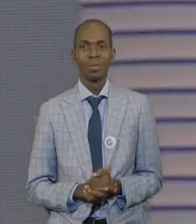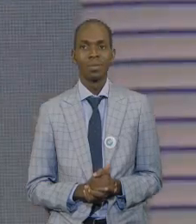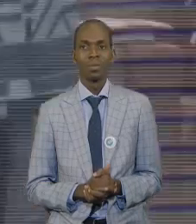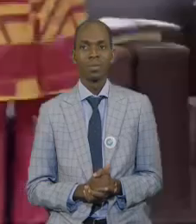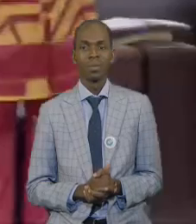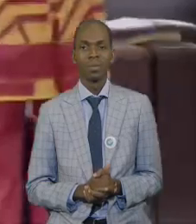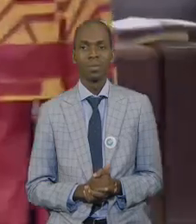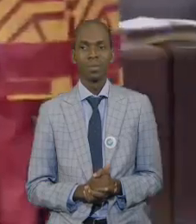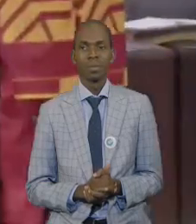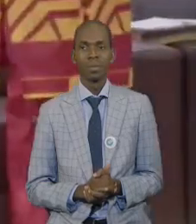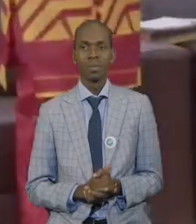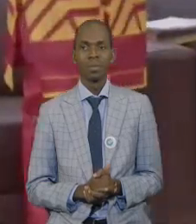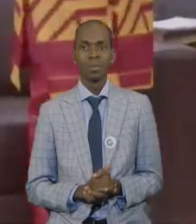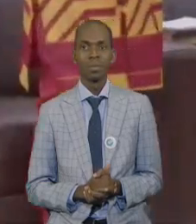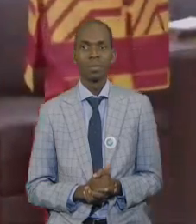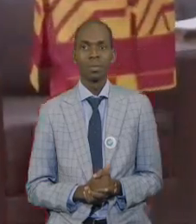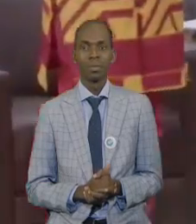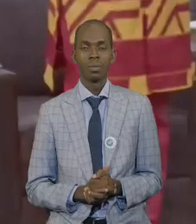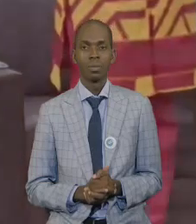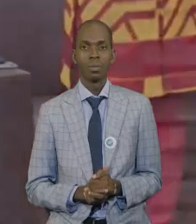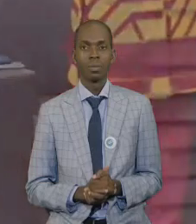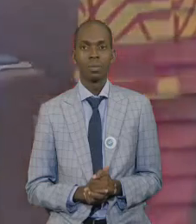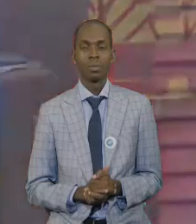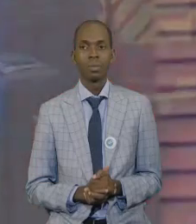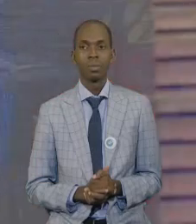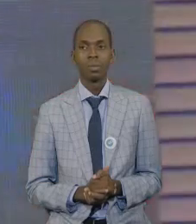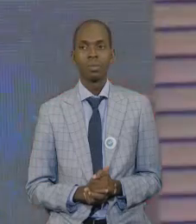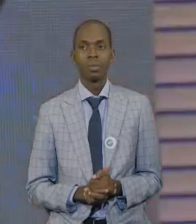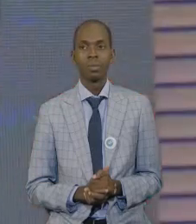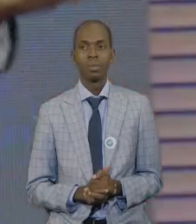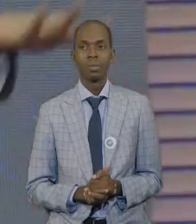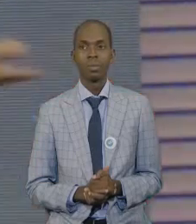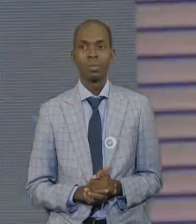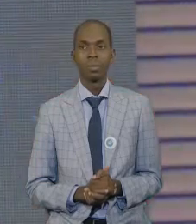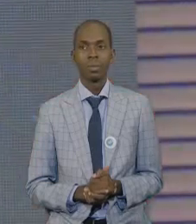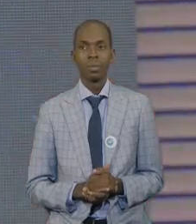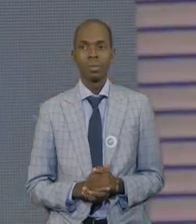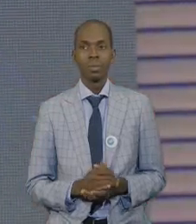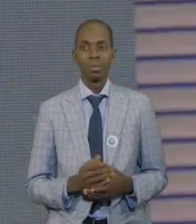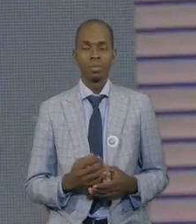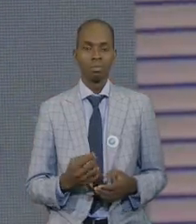I don't know what's the problem more me